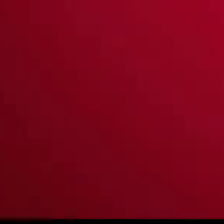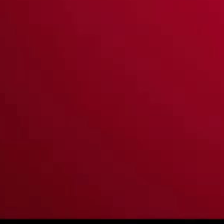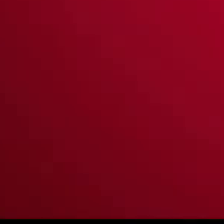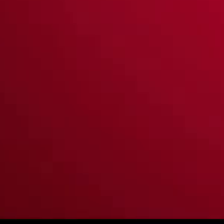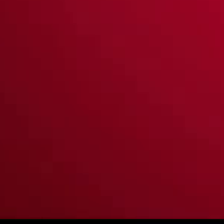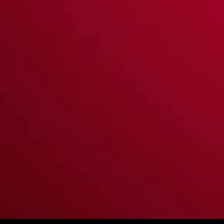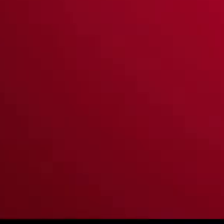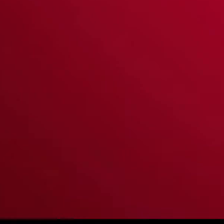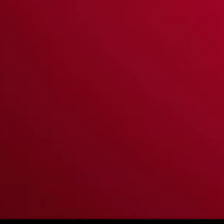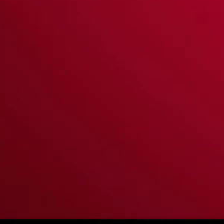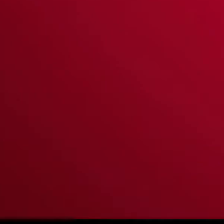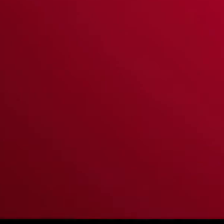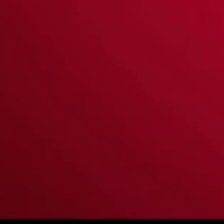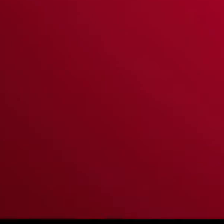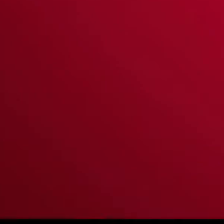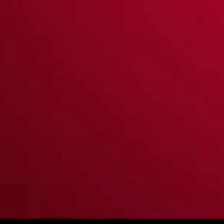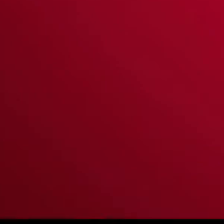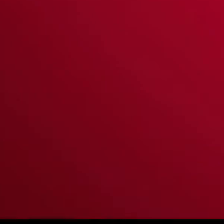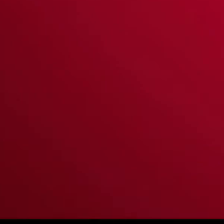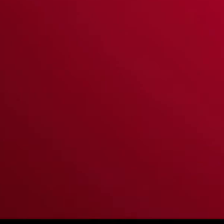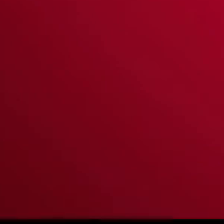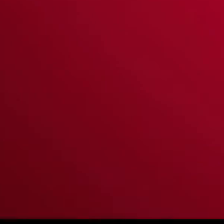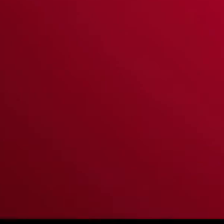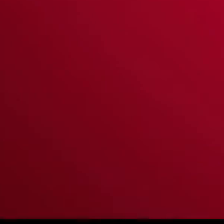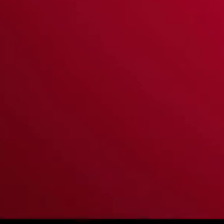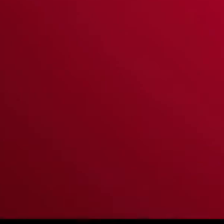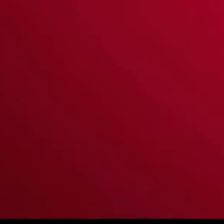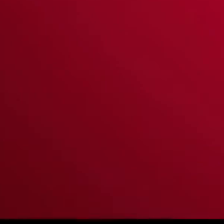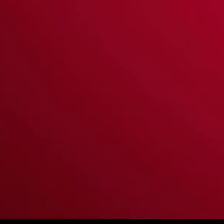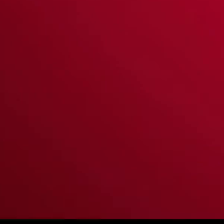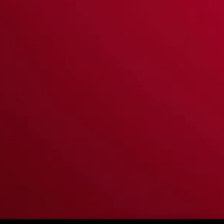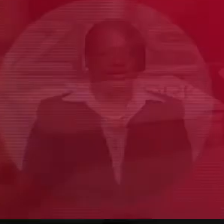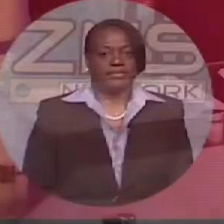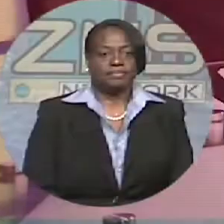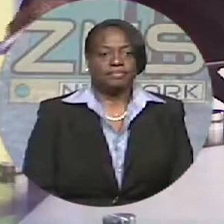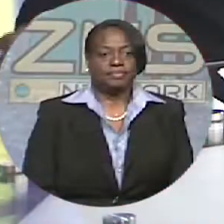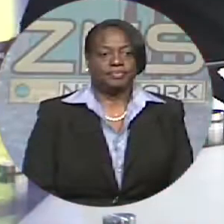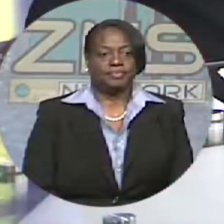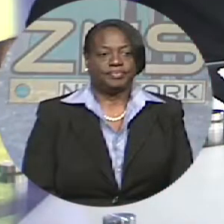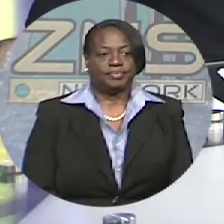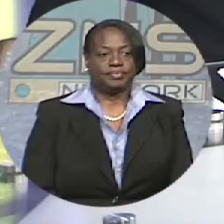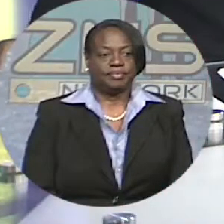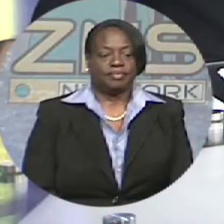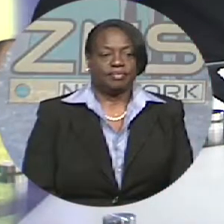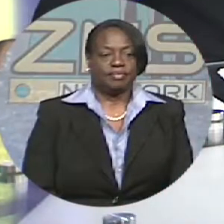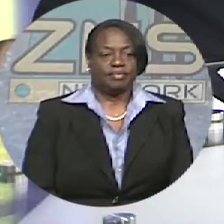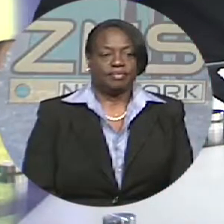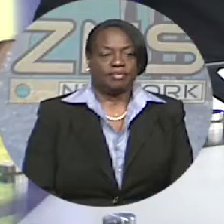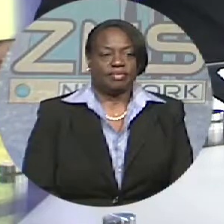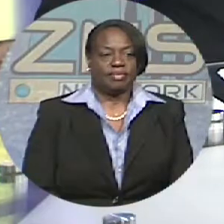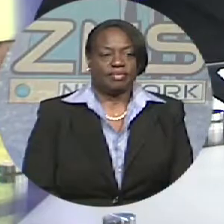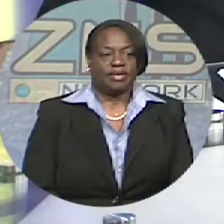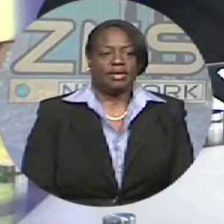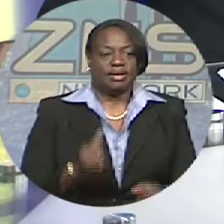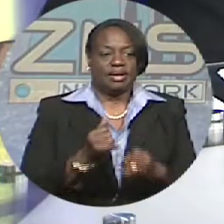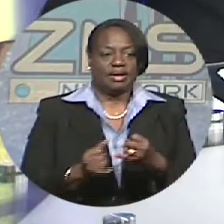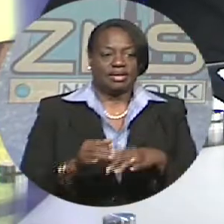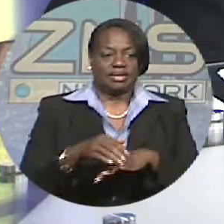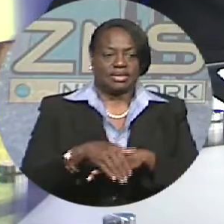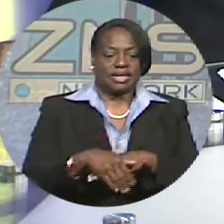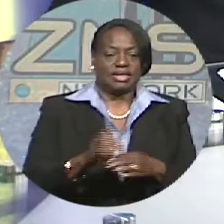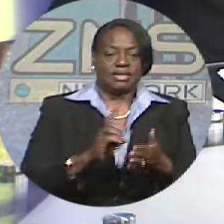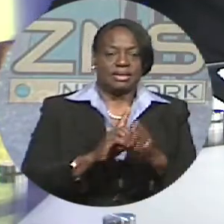portion of the news brought to you by McDonald's. McDonald's, I'm loving it. Well, last night, the Department of Social